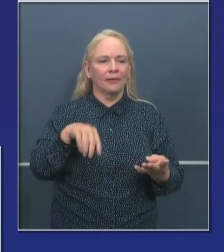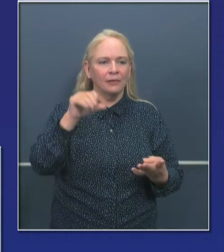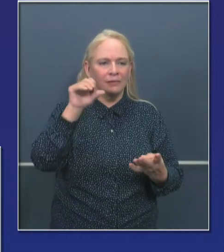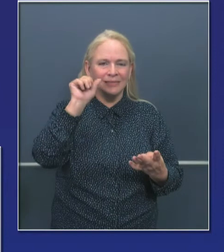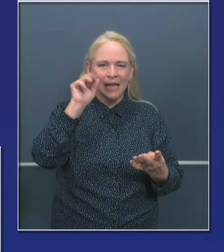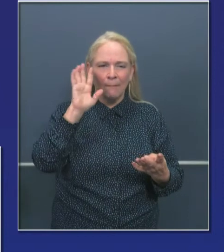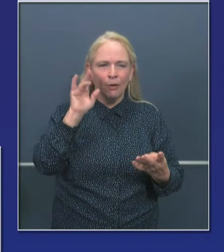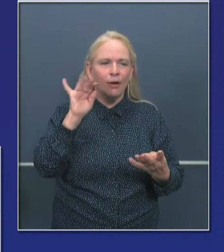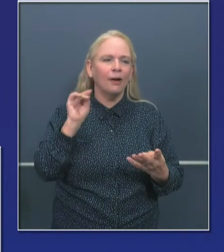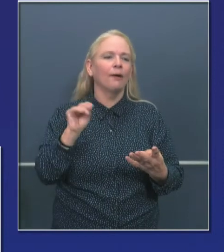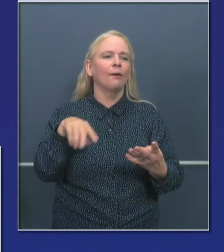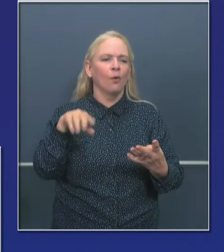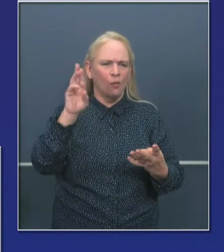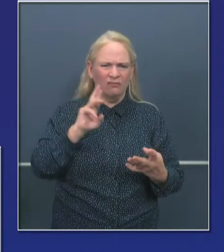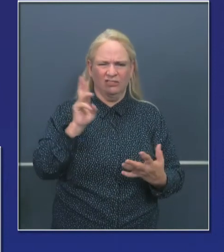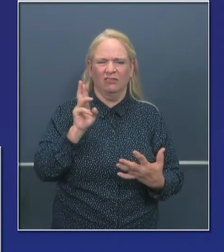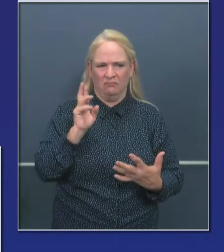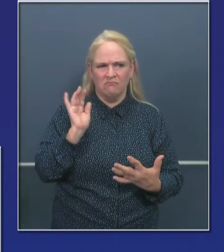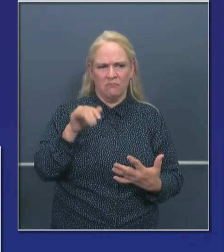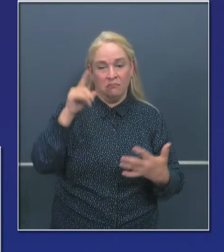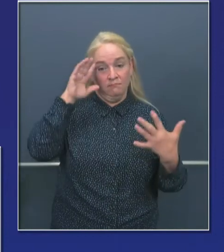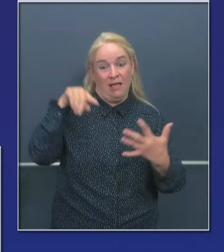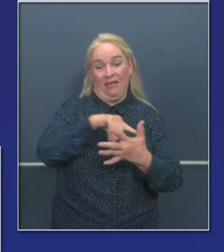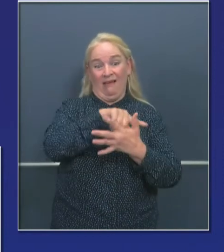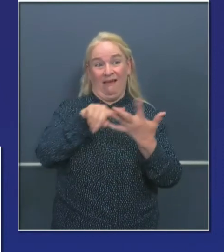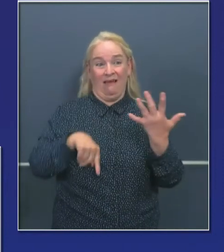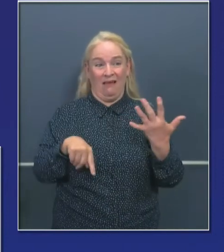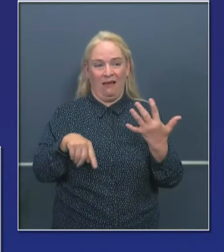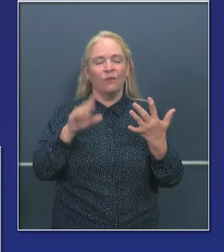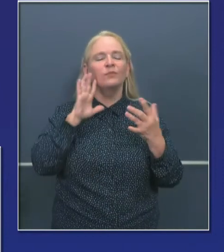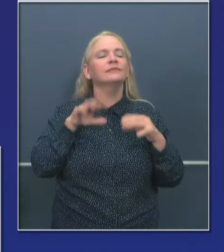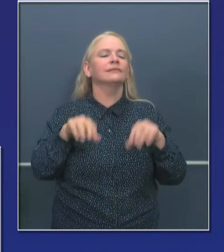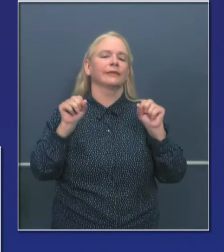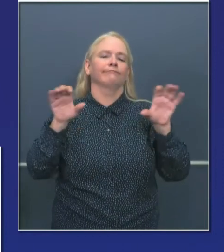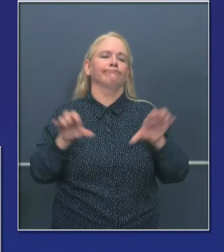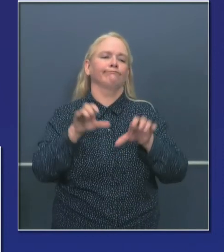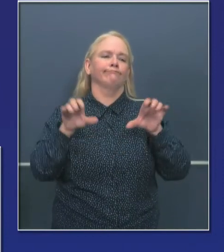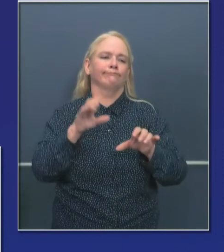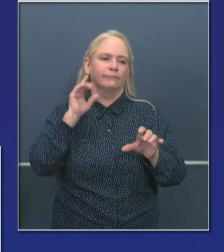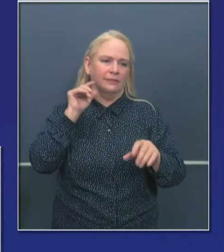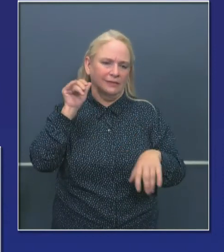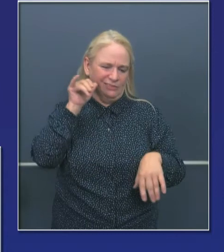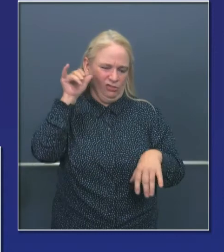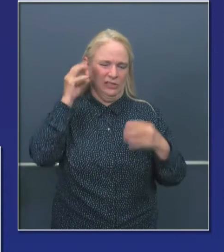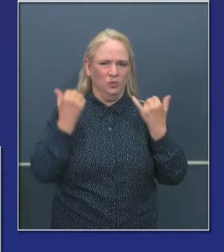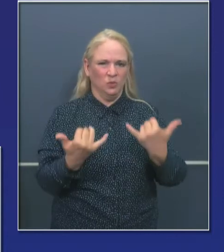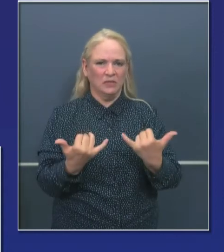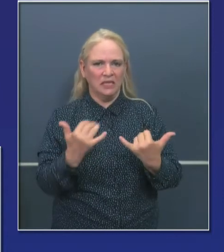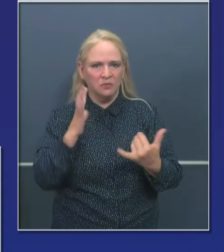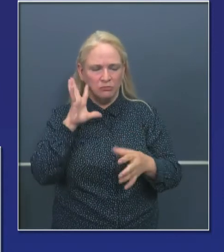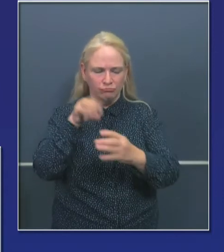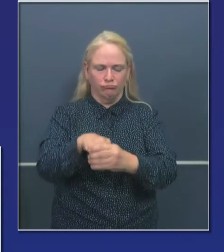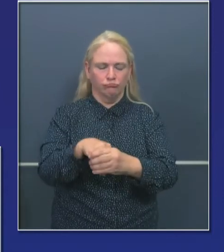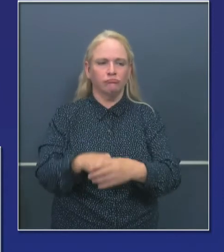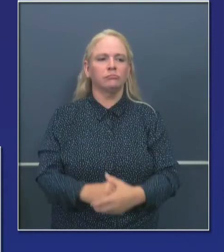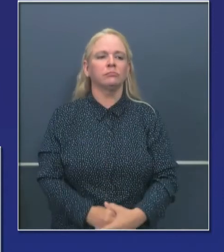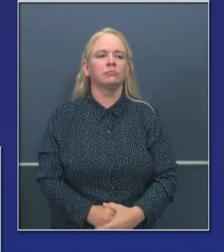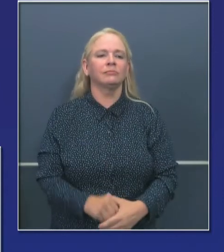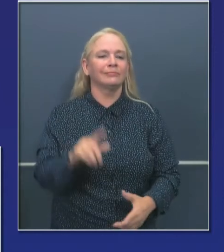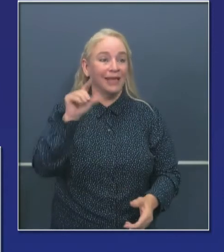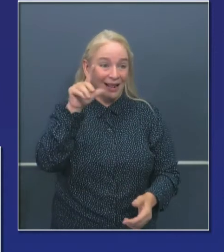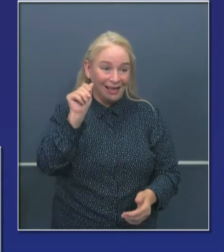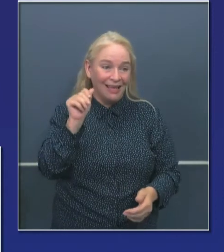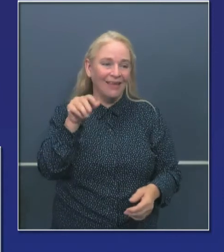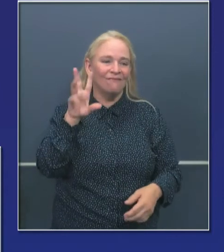We expect actions to be taken today and yesterday. LA led Kings County, Ventura, Solano, and we